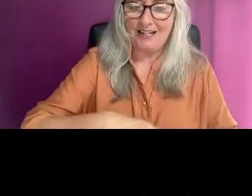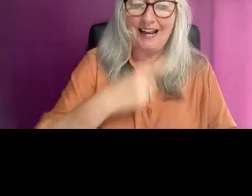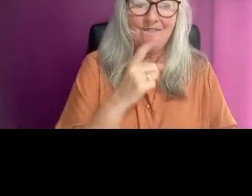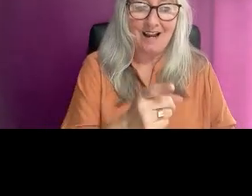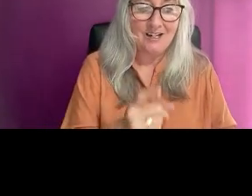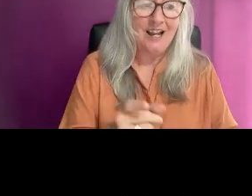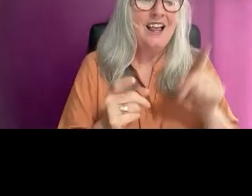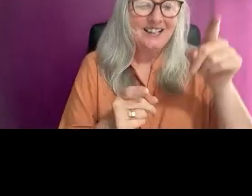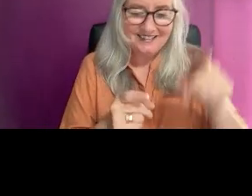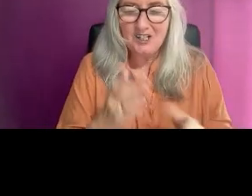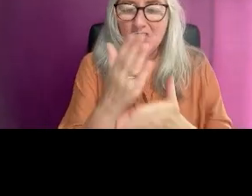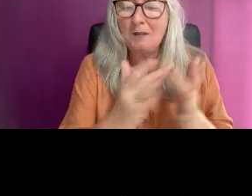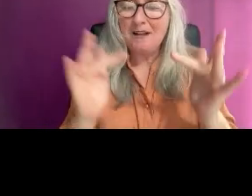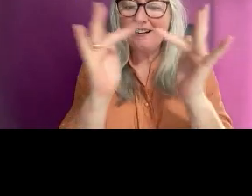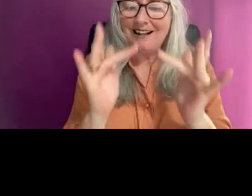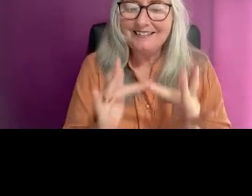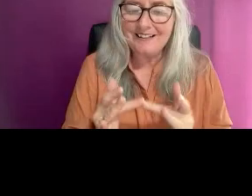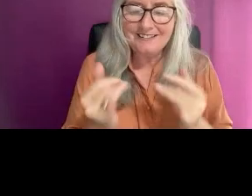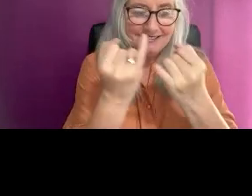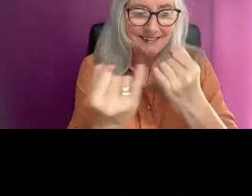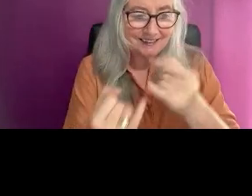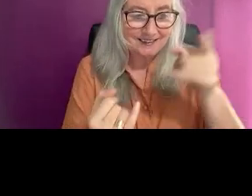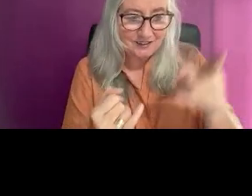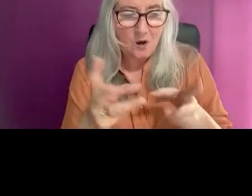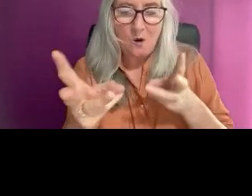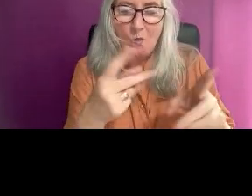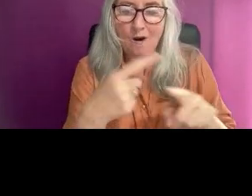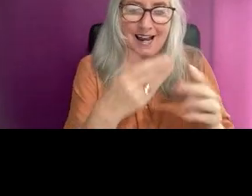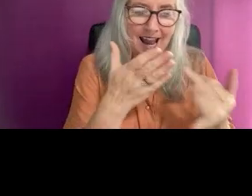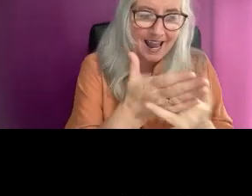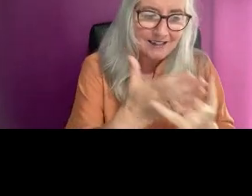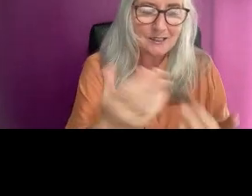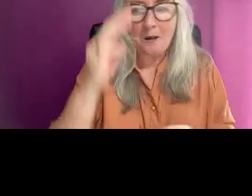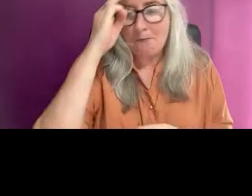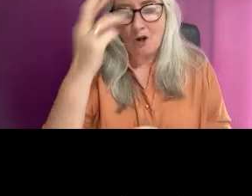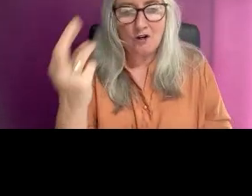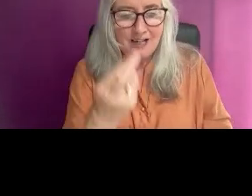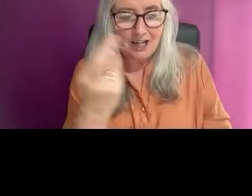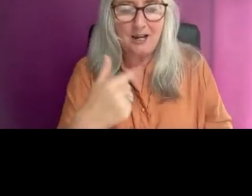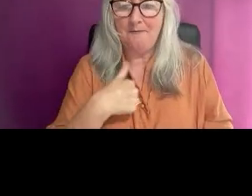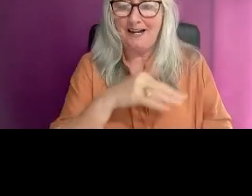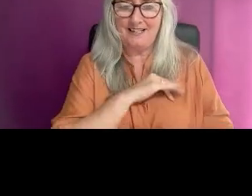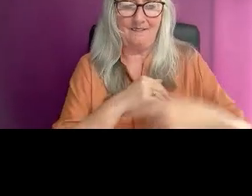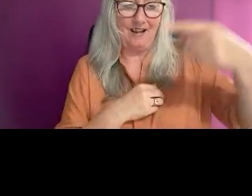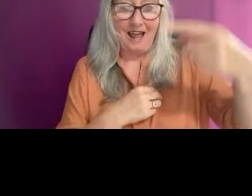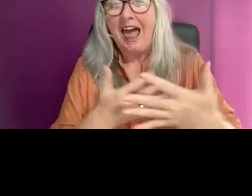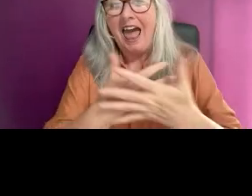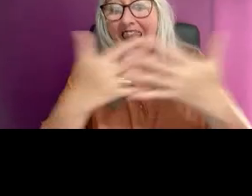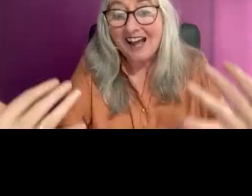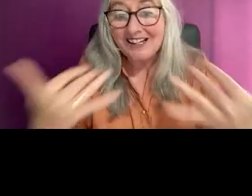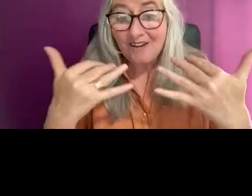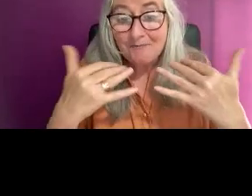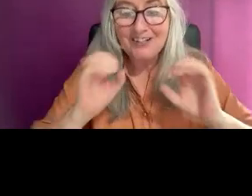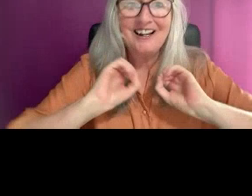some contact details there as well for Work and Access, employer relations, and myself. So I know a lot of information there. Thanks for sticking with